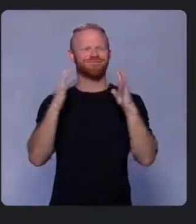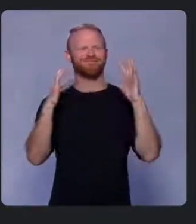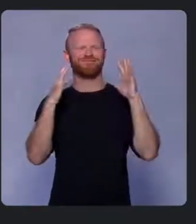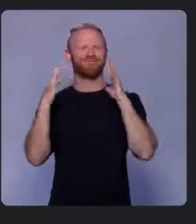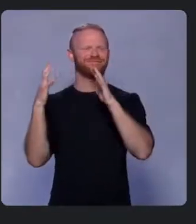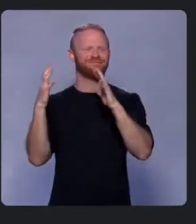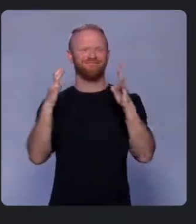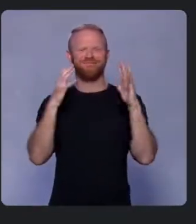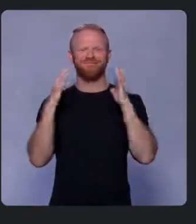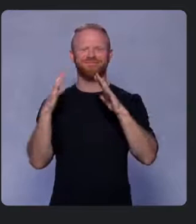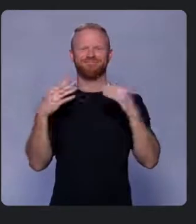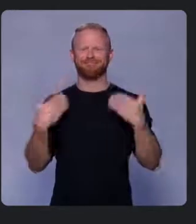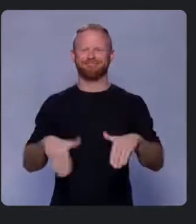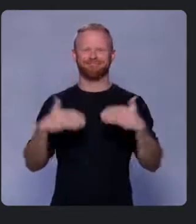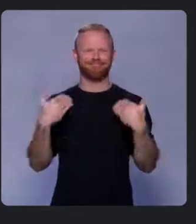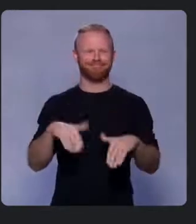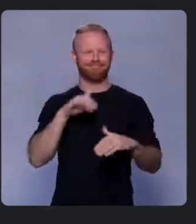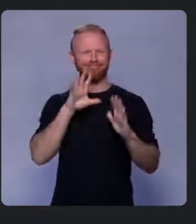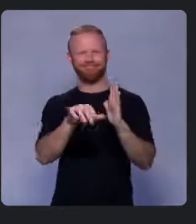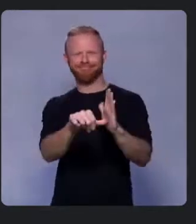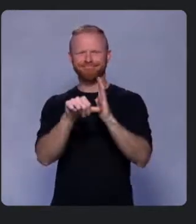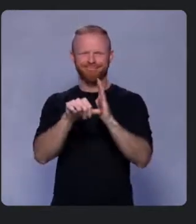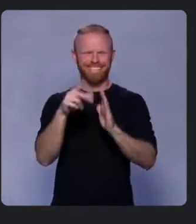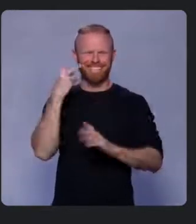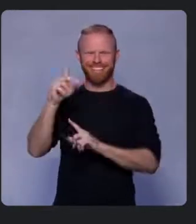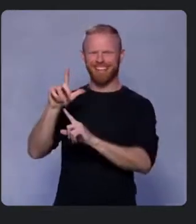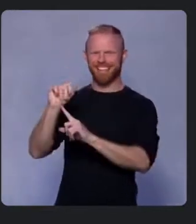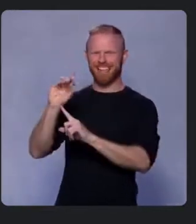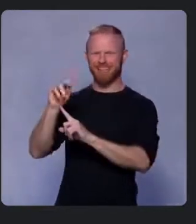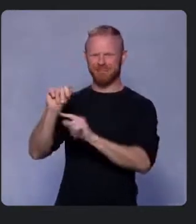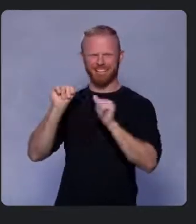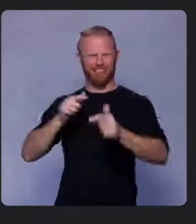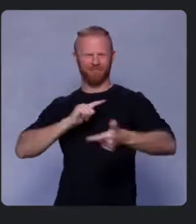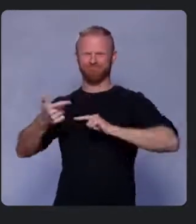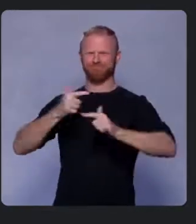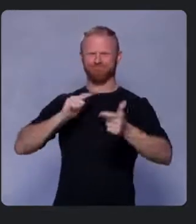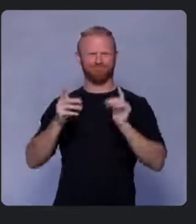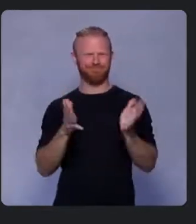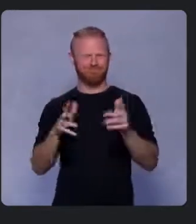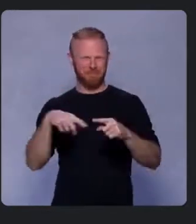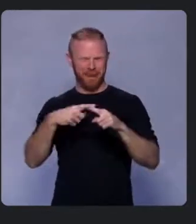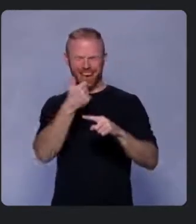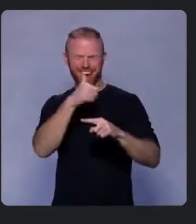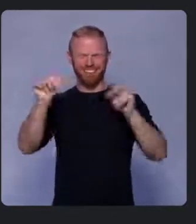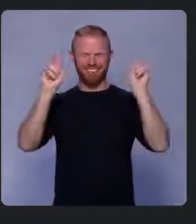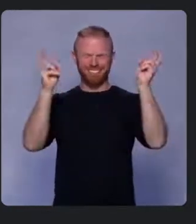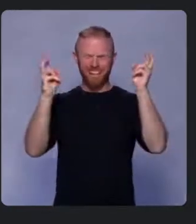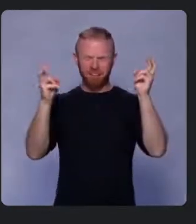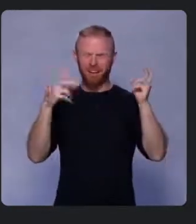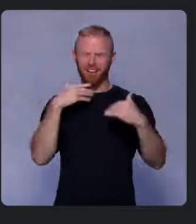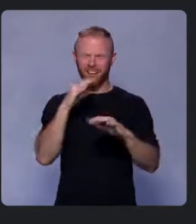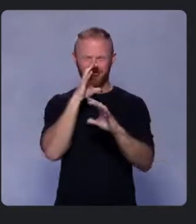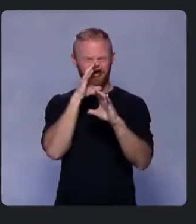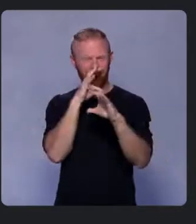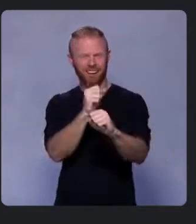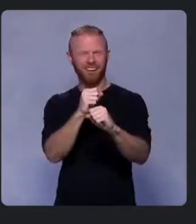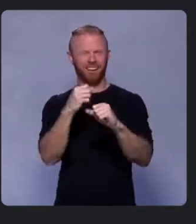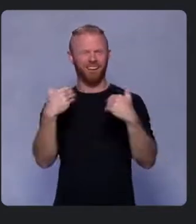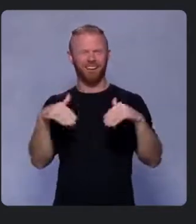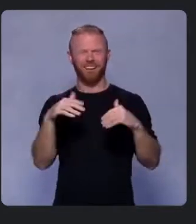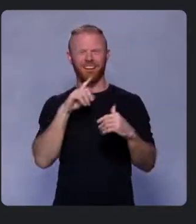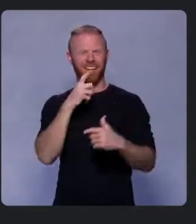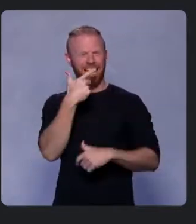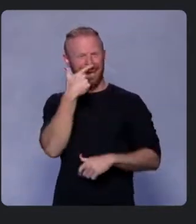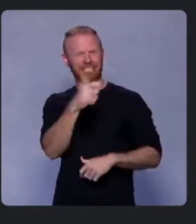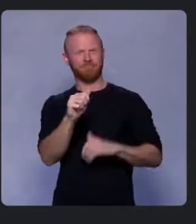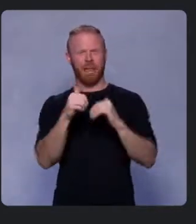It's really impressive to see how Lambda can carry on a conversation about any topic. It's amazing how sensible and interesting the